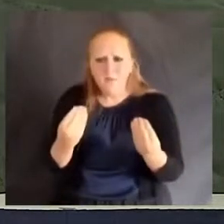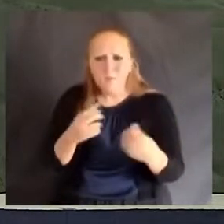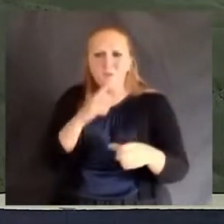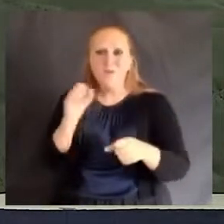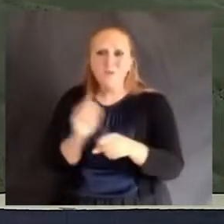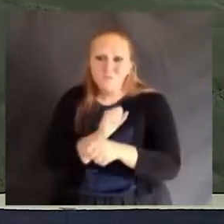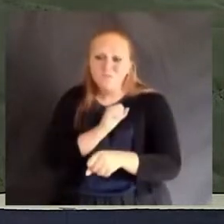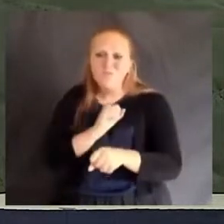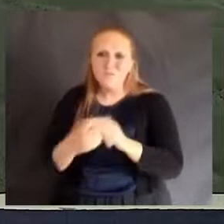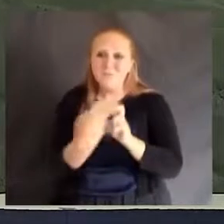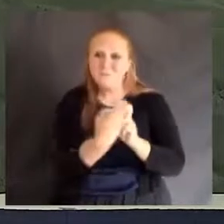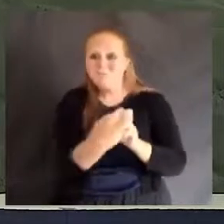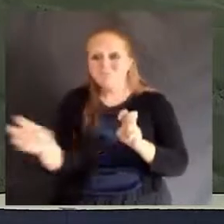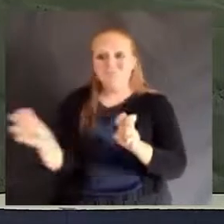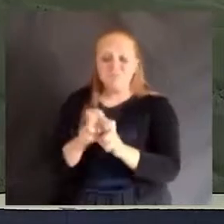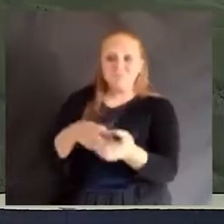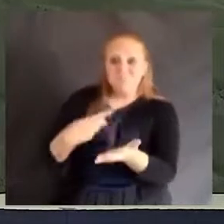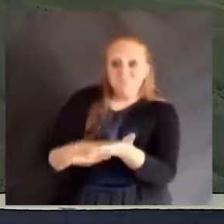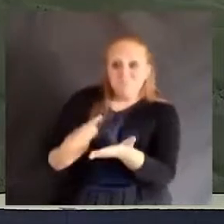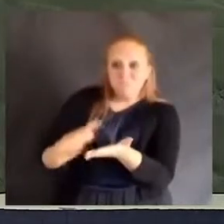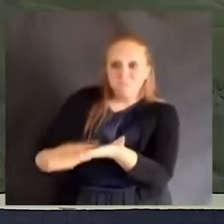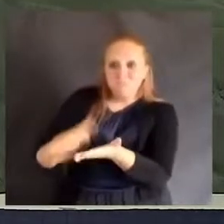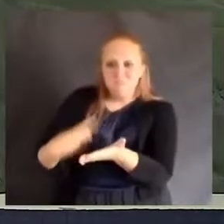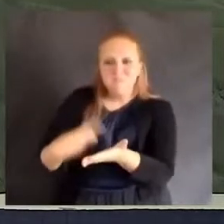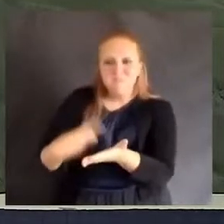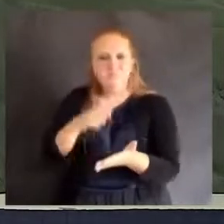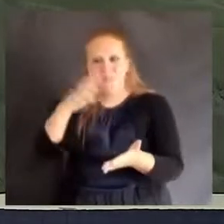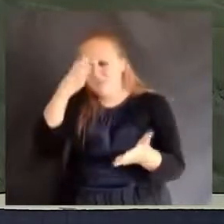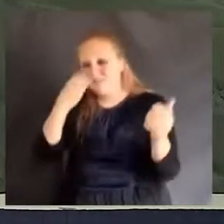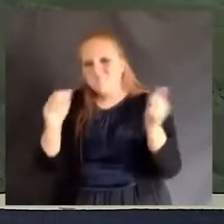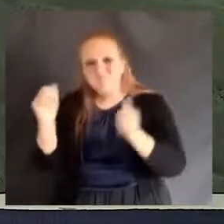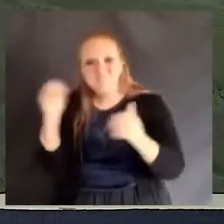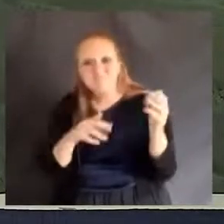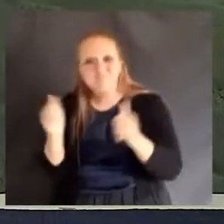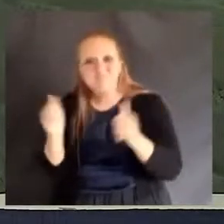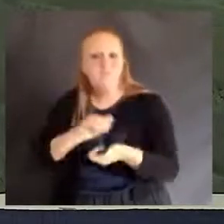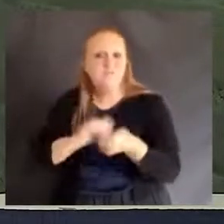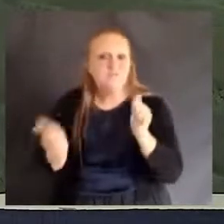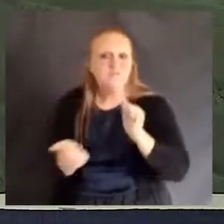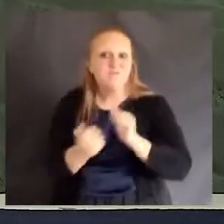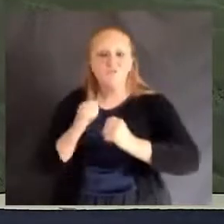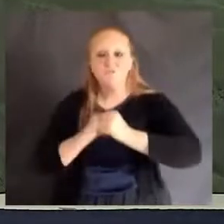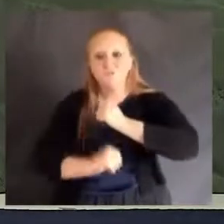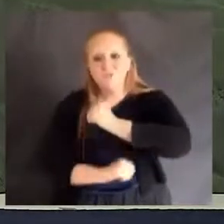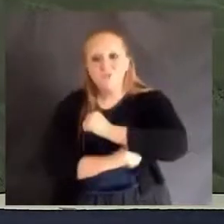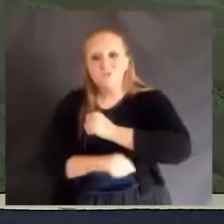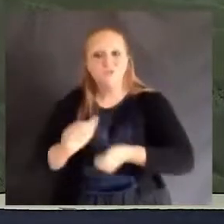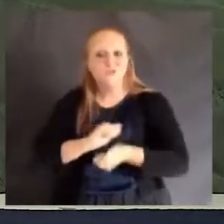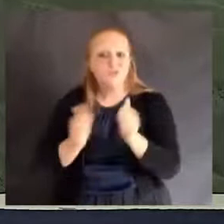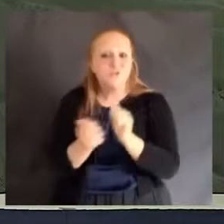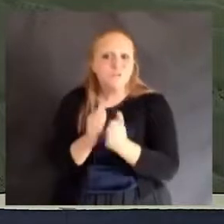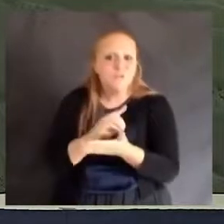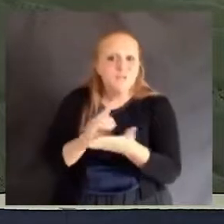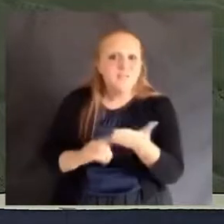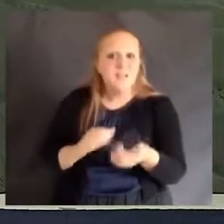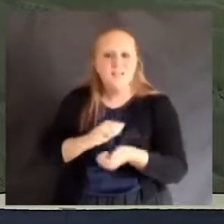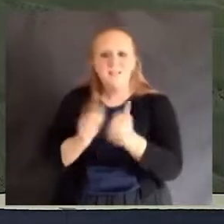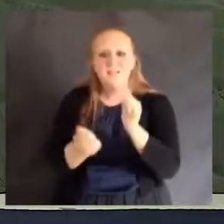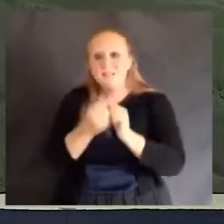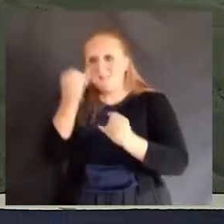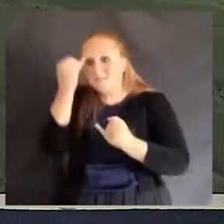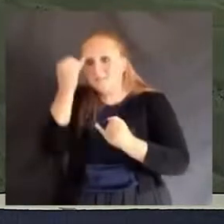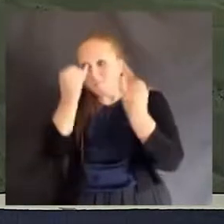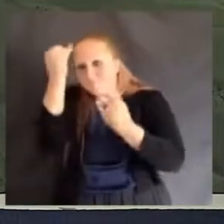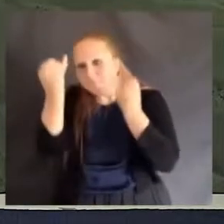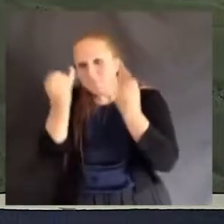table and reimagining, redesigning, restructuring the police force that New